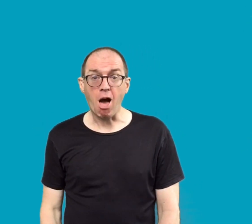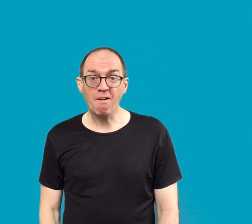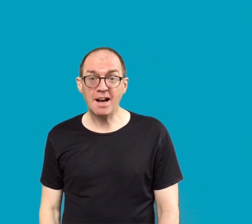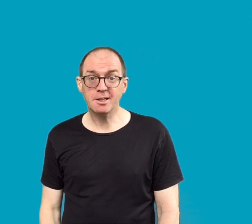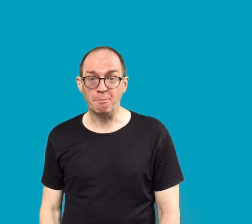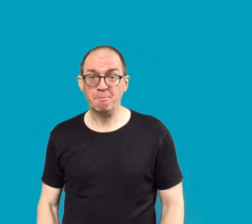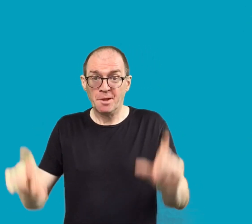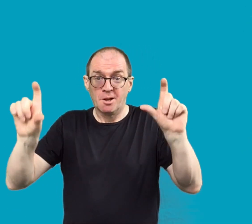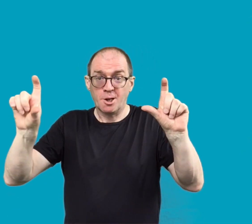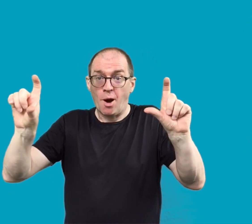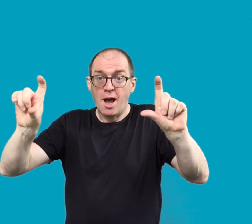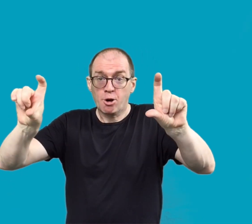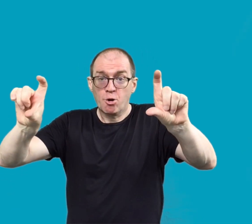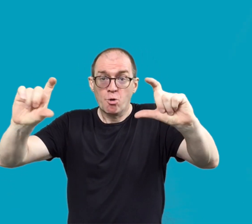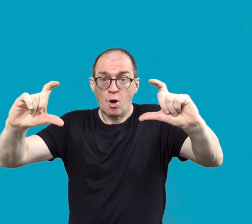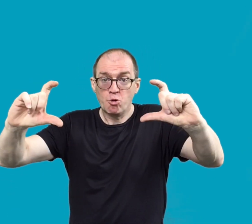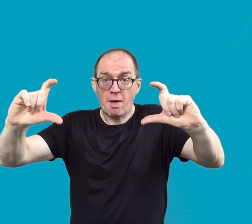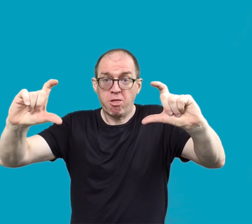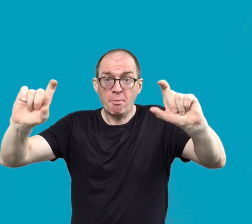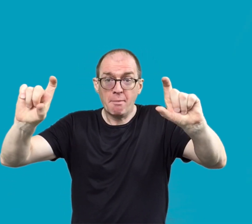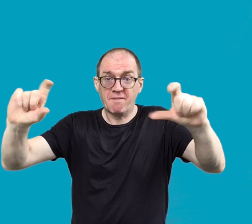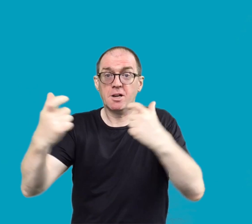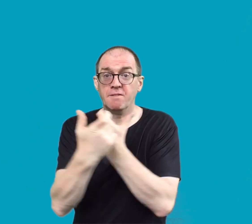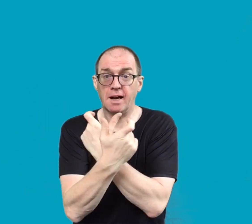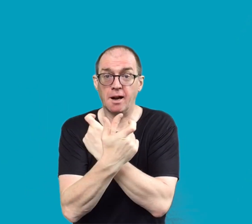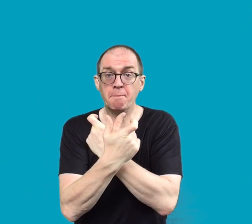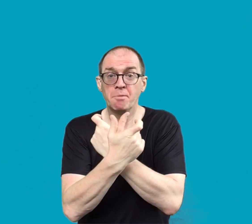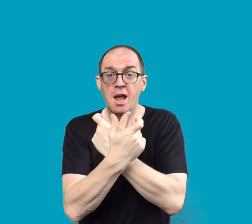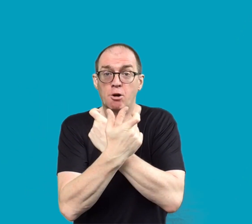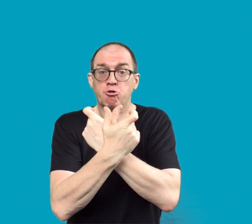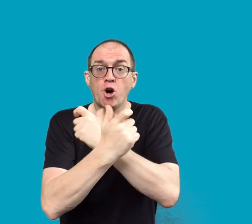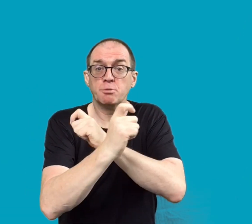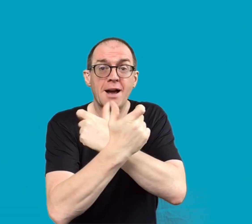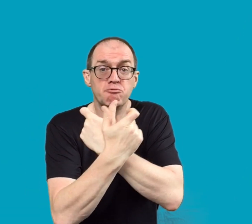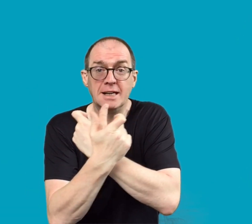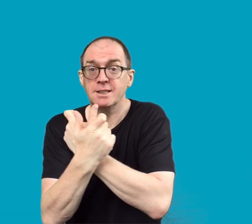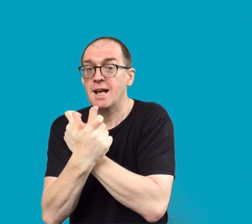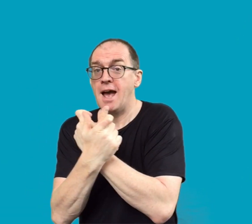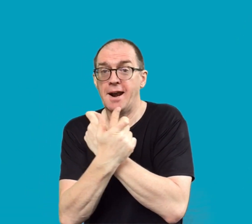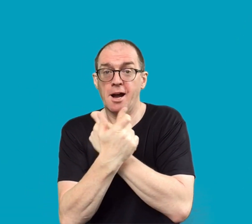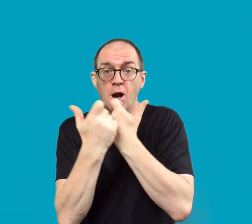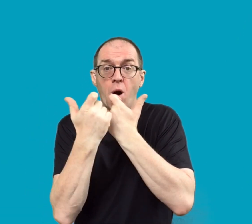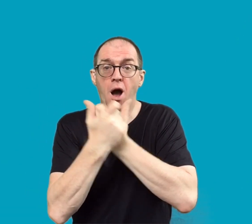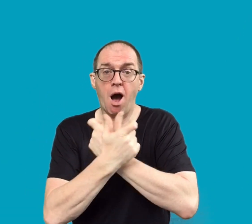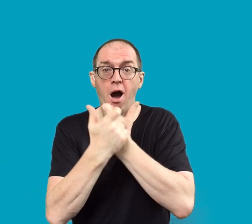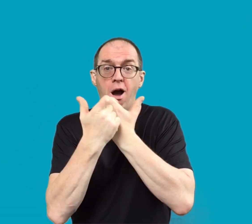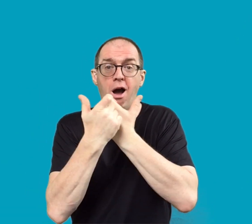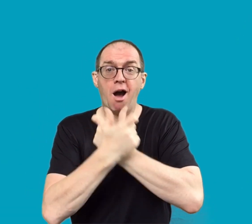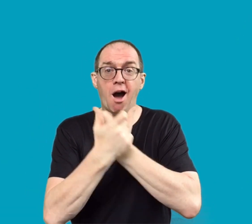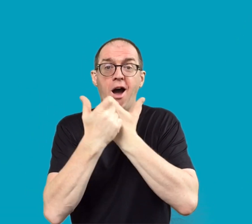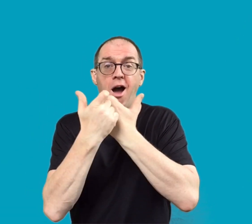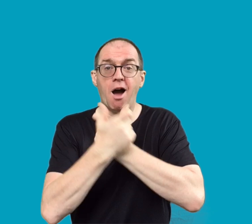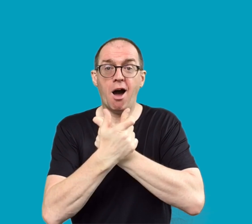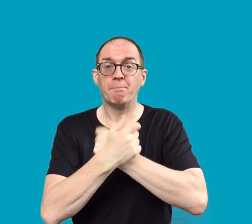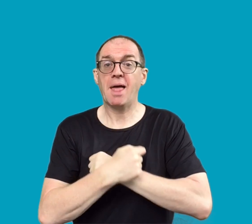then I laugh at him. So I use my thumb and my first finger, cross my wrist, and I go, ha,